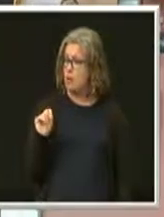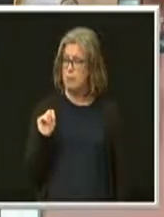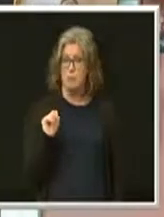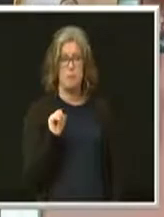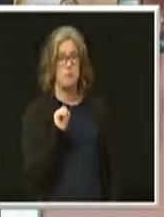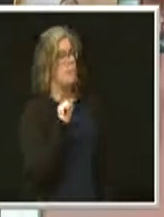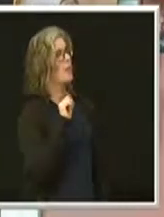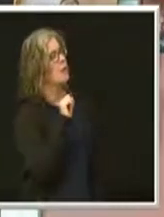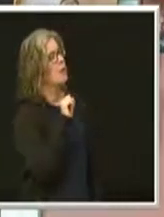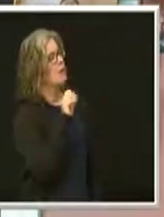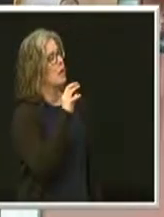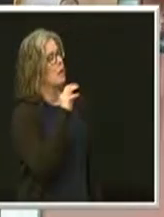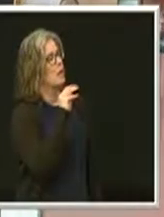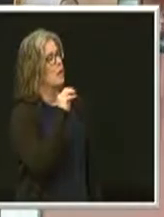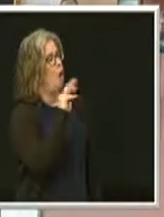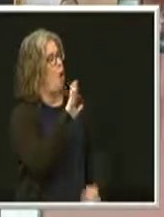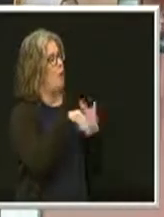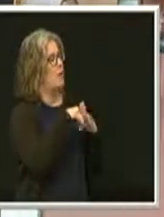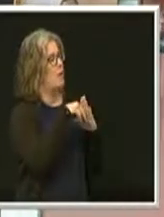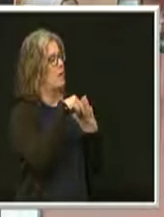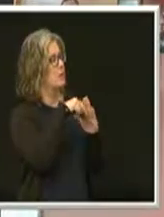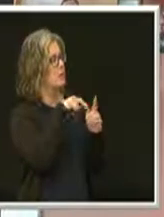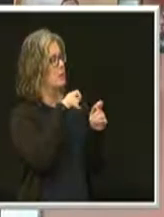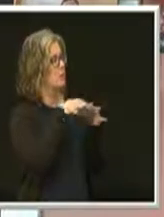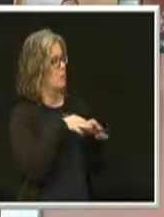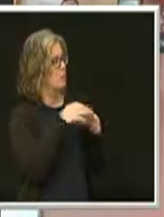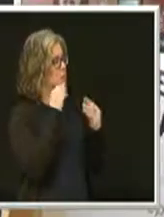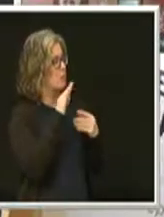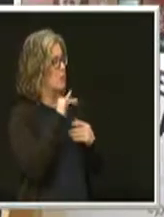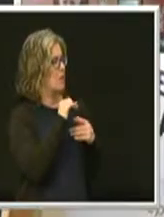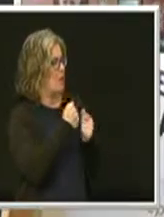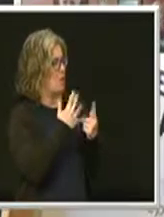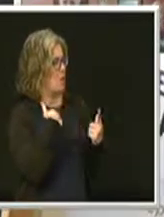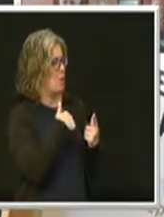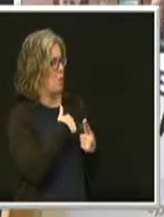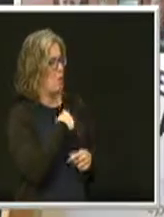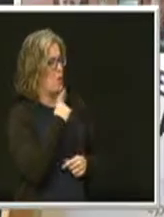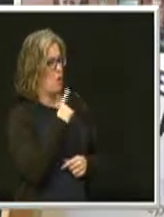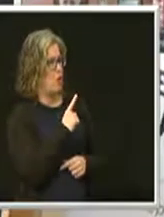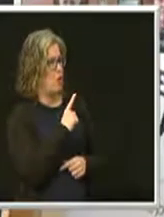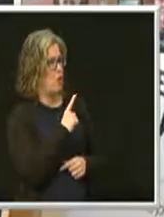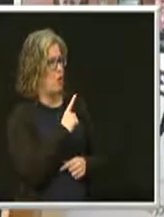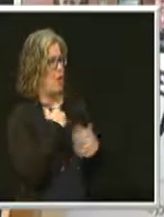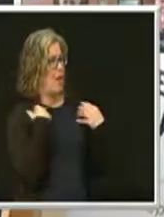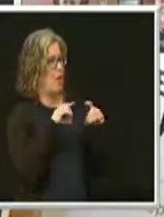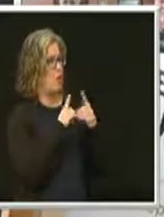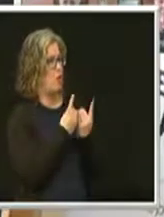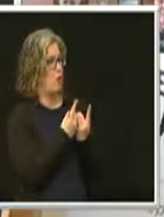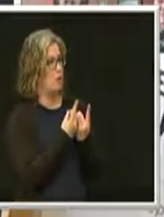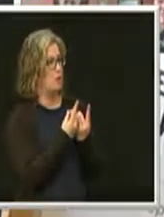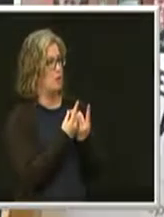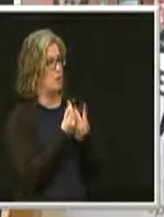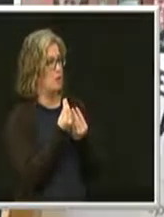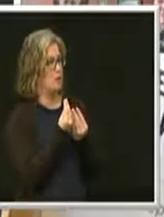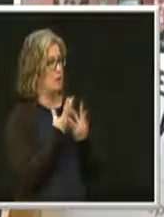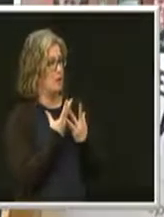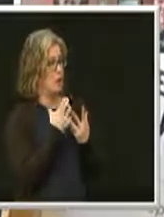Yeah, so all the details about cases, I mean, just with everything, the health department has advised